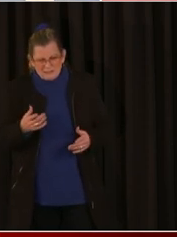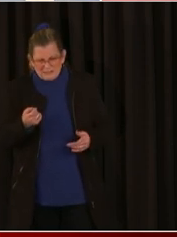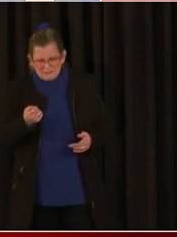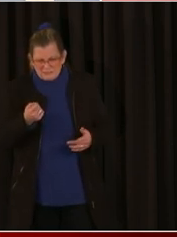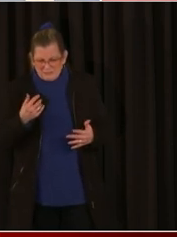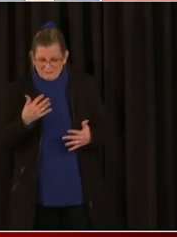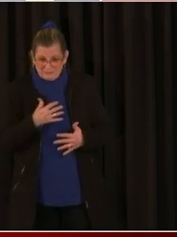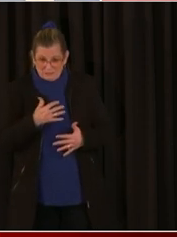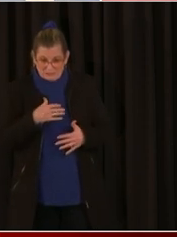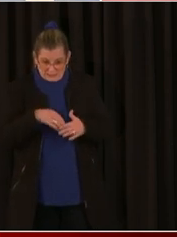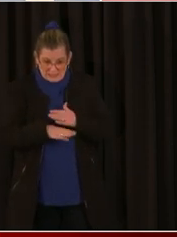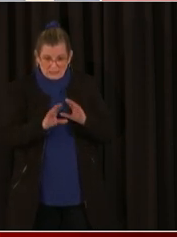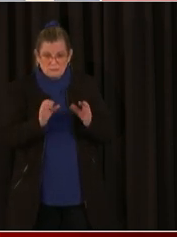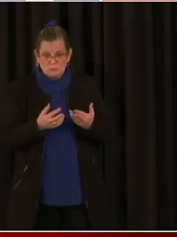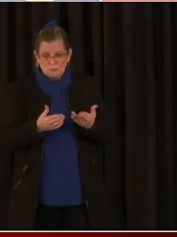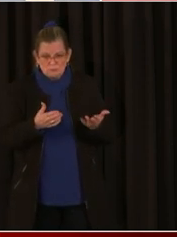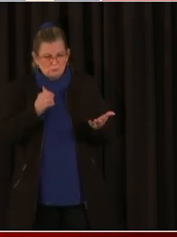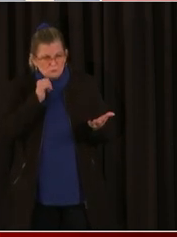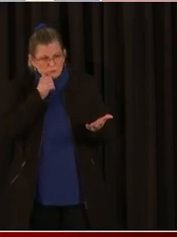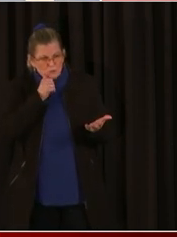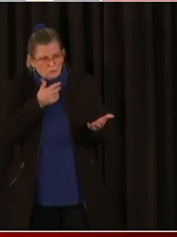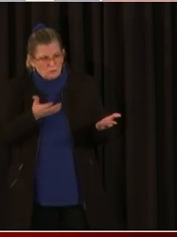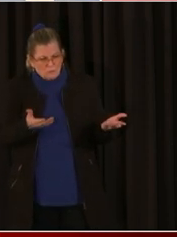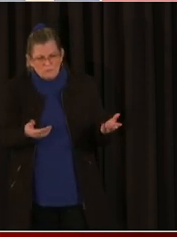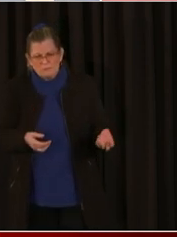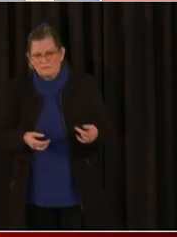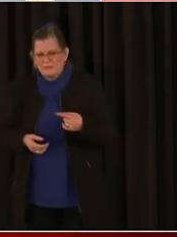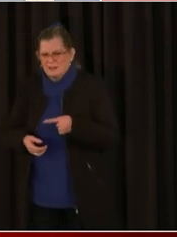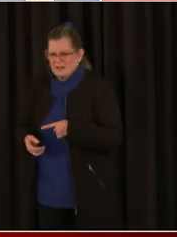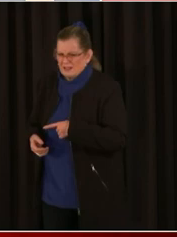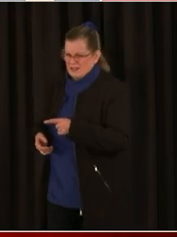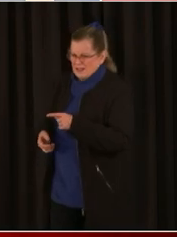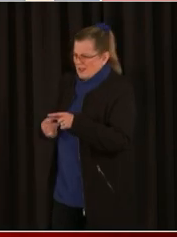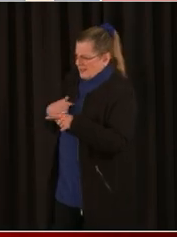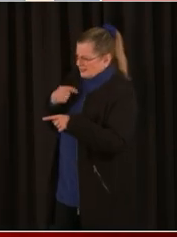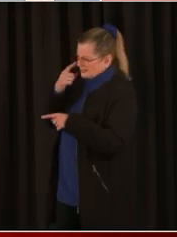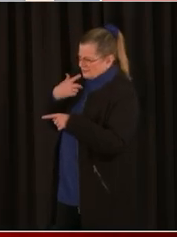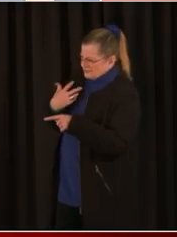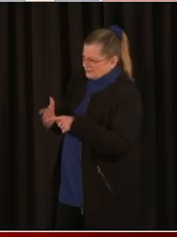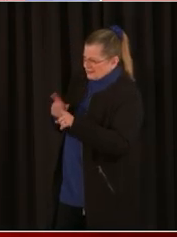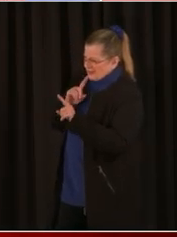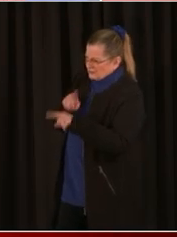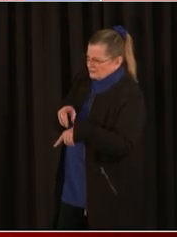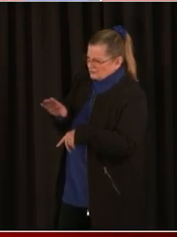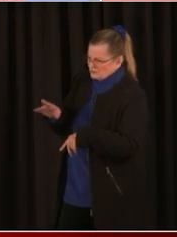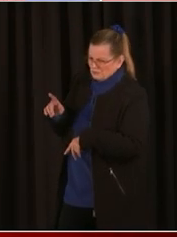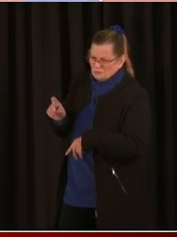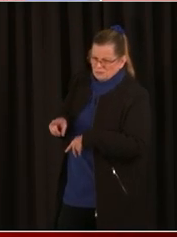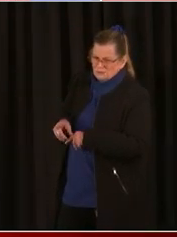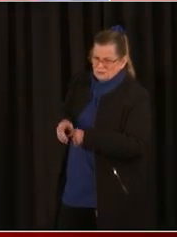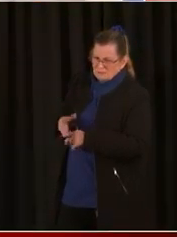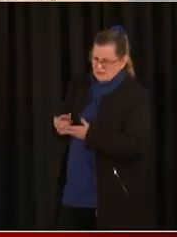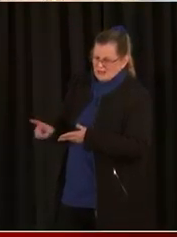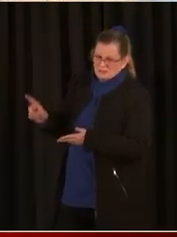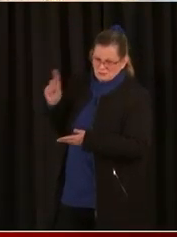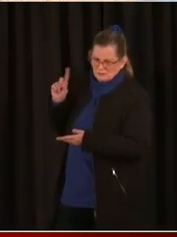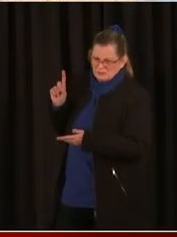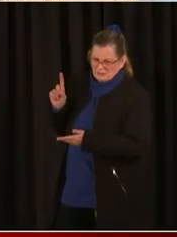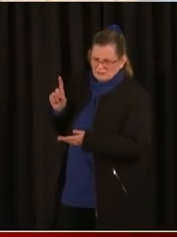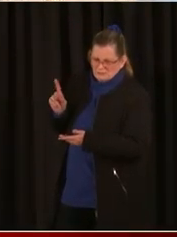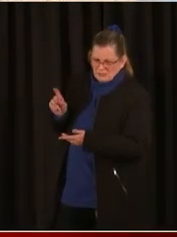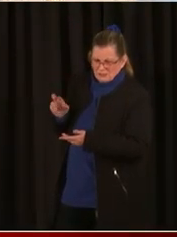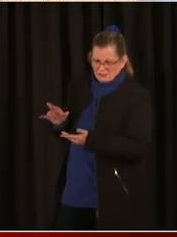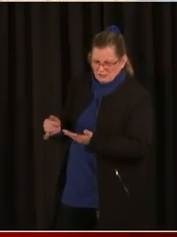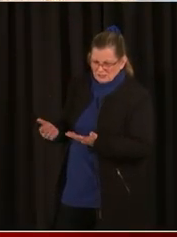kind of fearful about going into the classroom tomorrow? I mean, I think I answered this exact same question last week, Perry, but